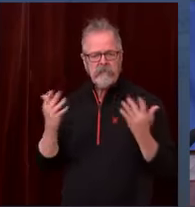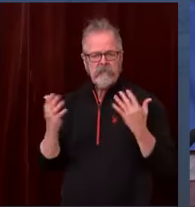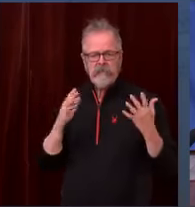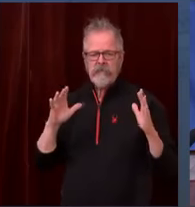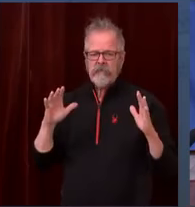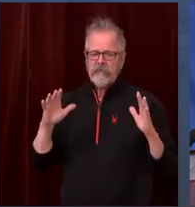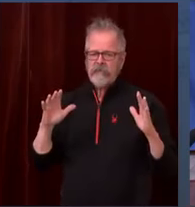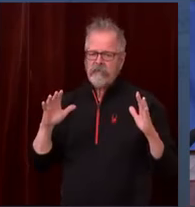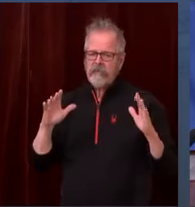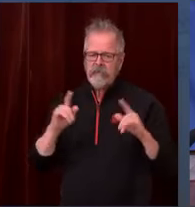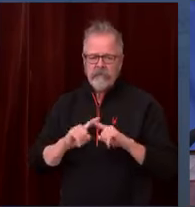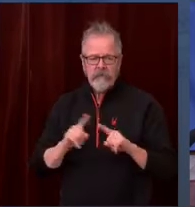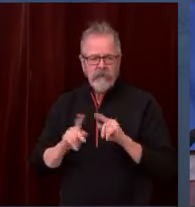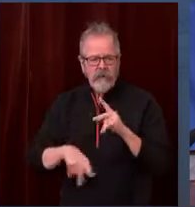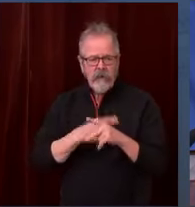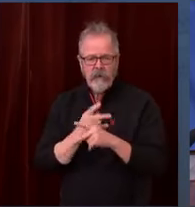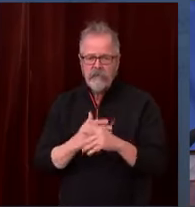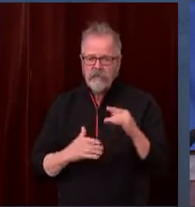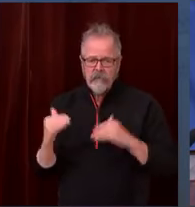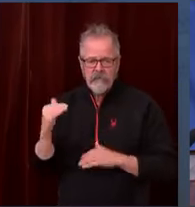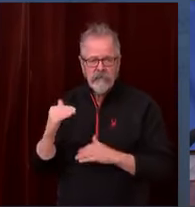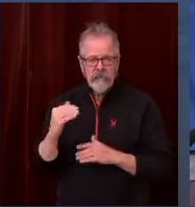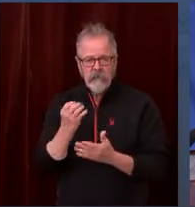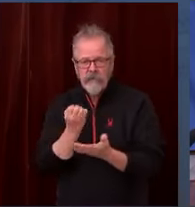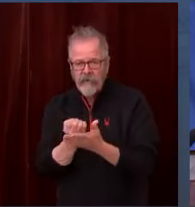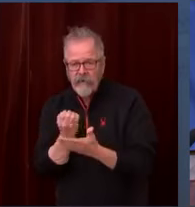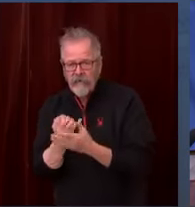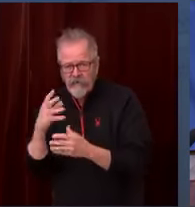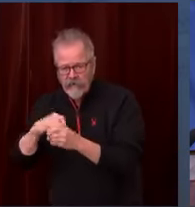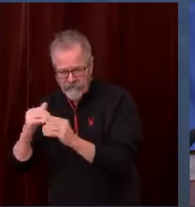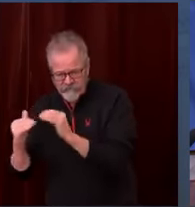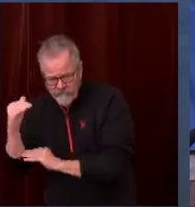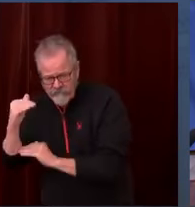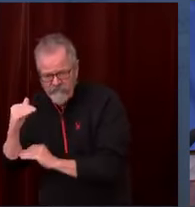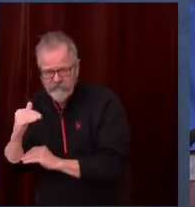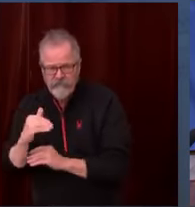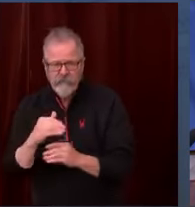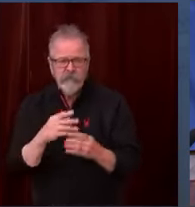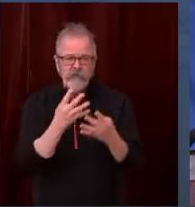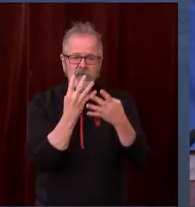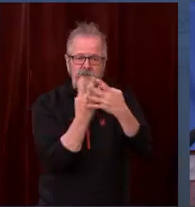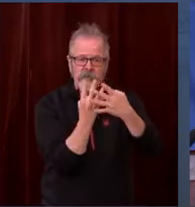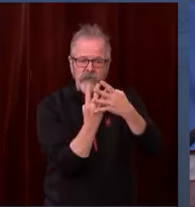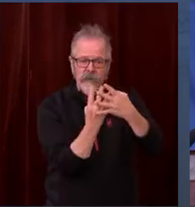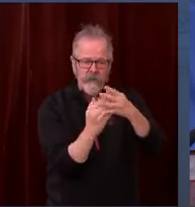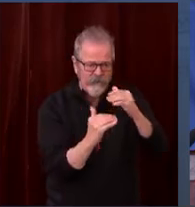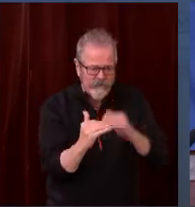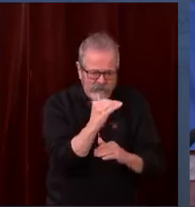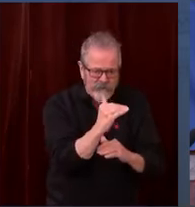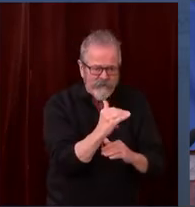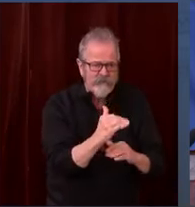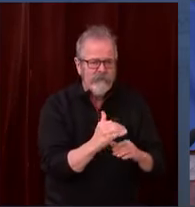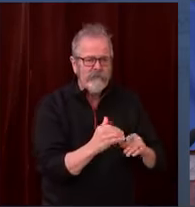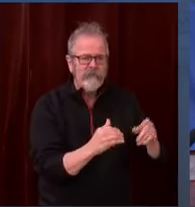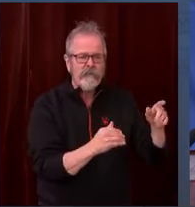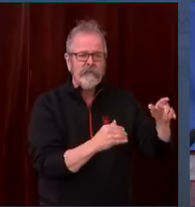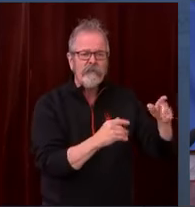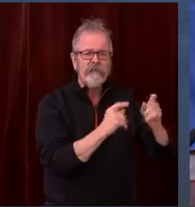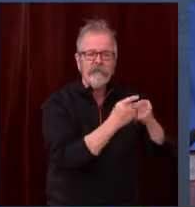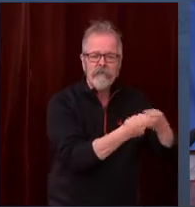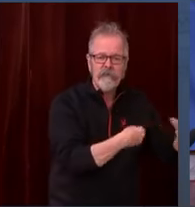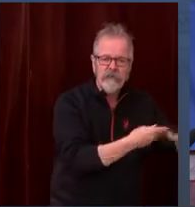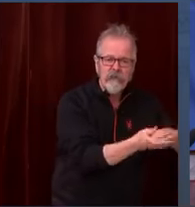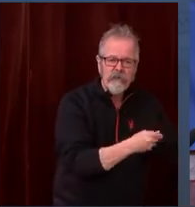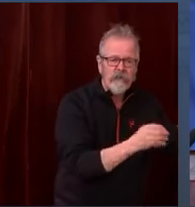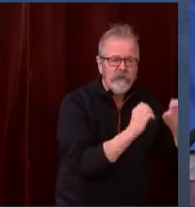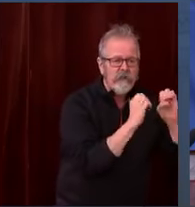to the economy, from environment to education, and to the provision of health care. And we